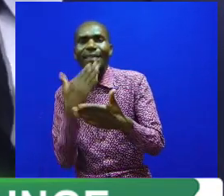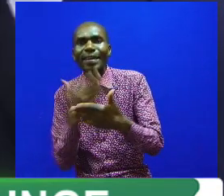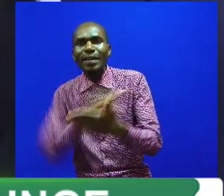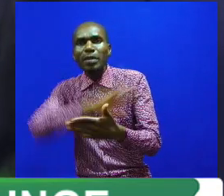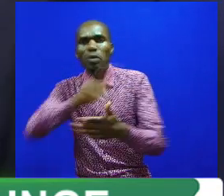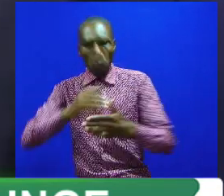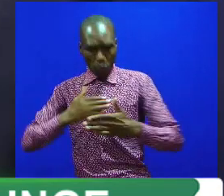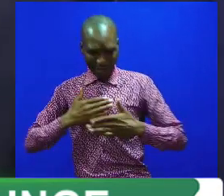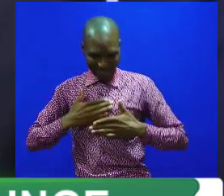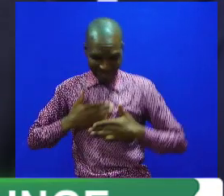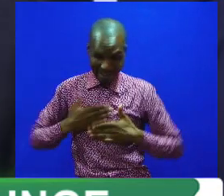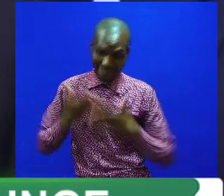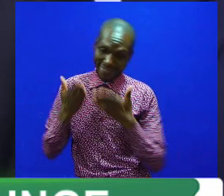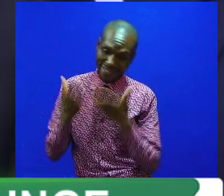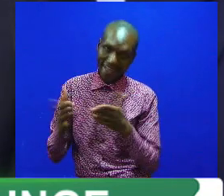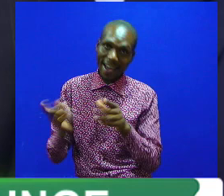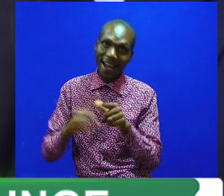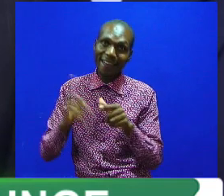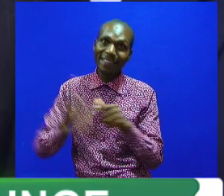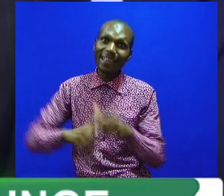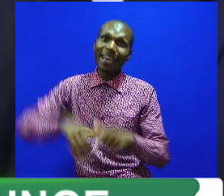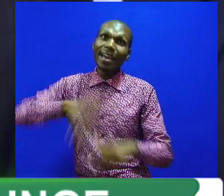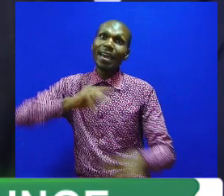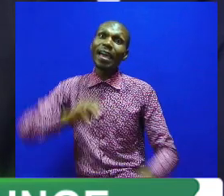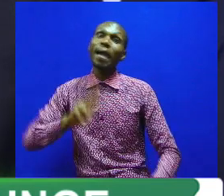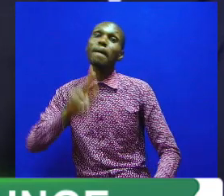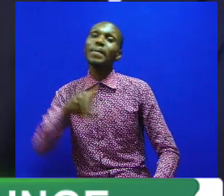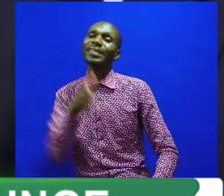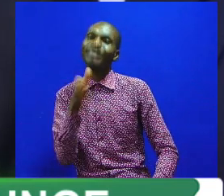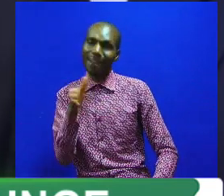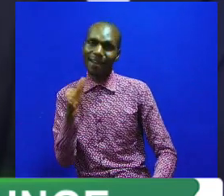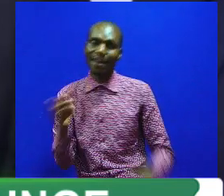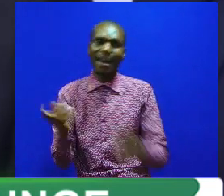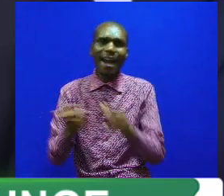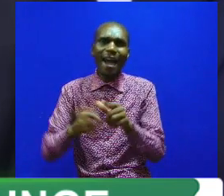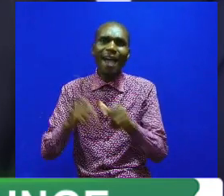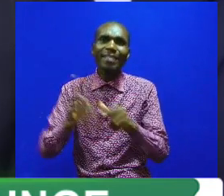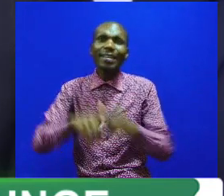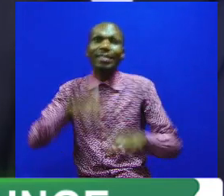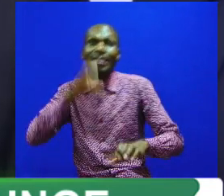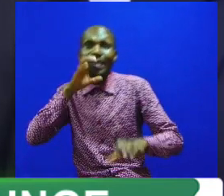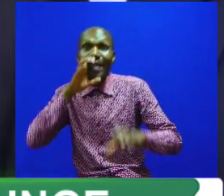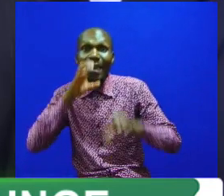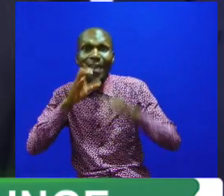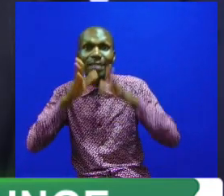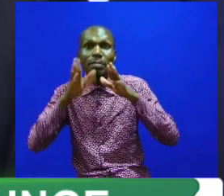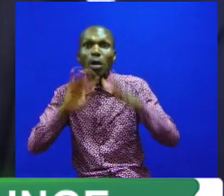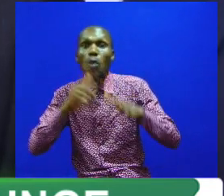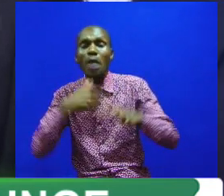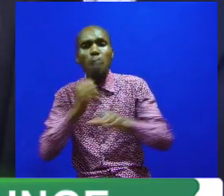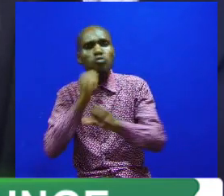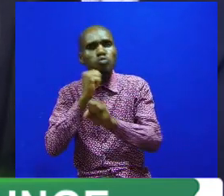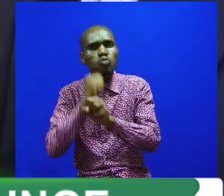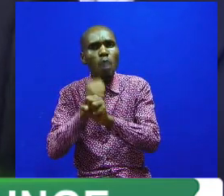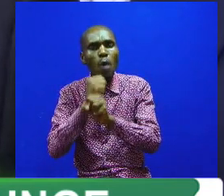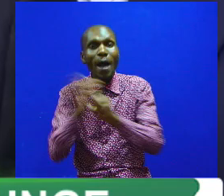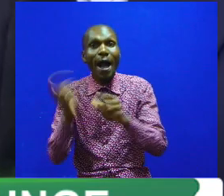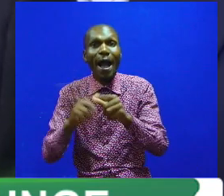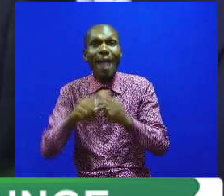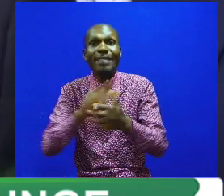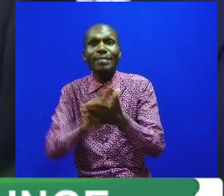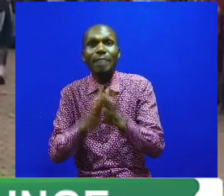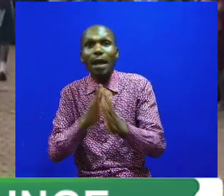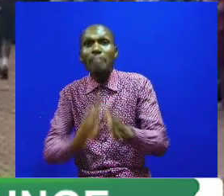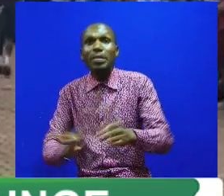in the Legislative Assembly and the Speaker with whom you have worked to make this day a